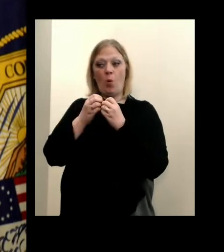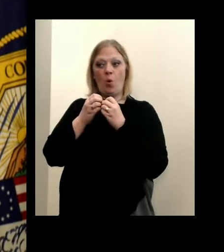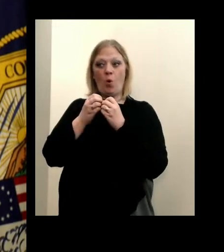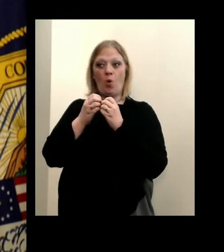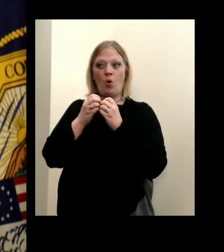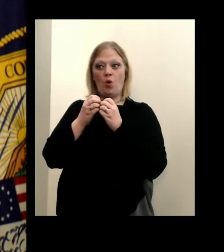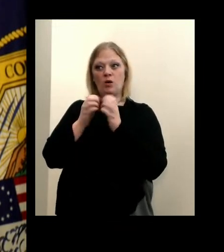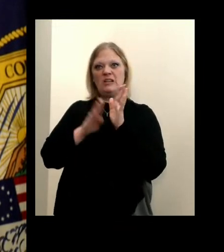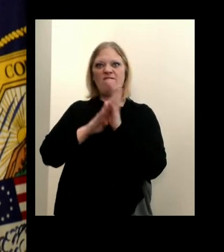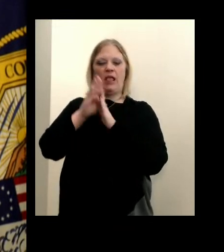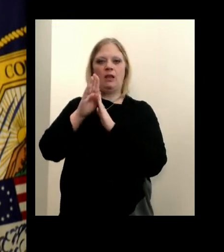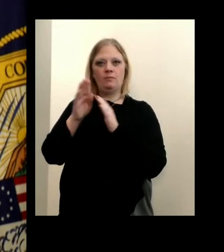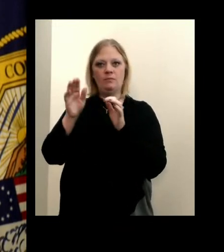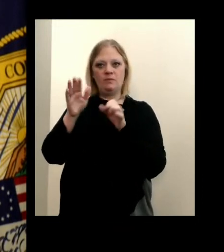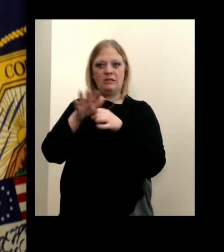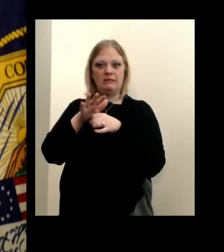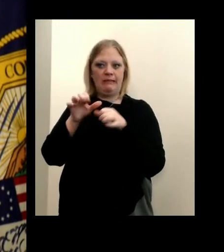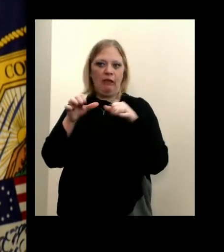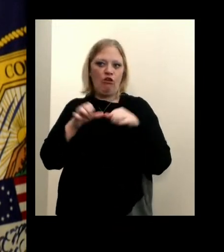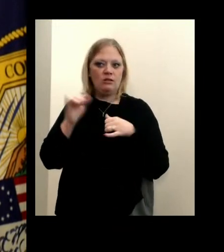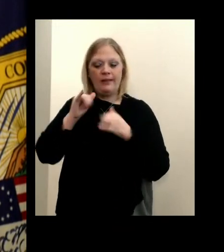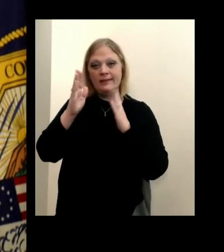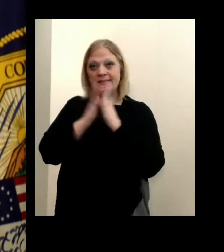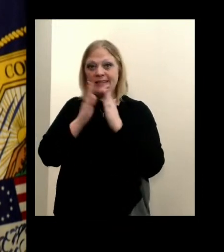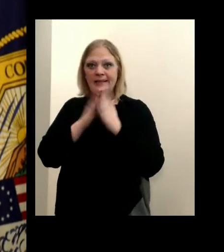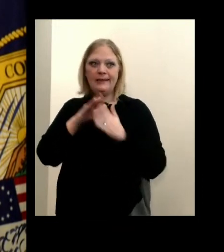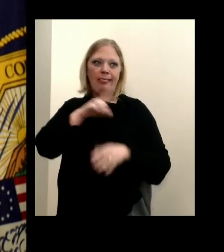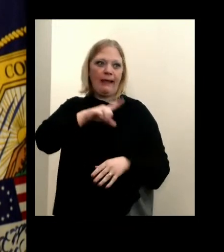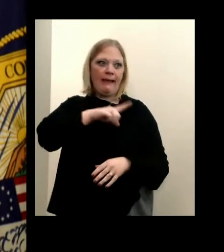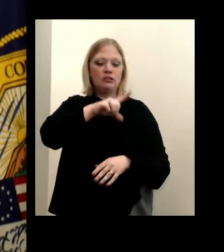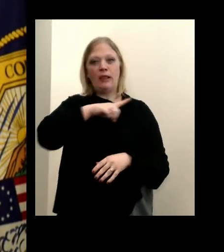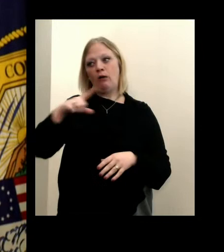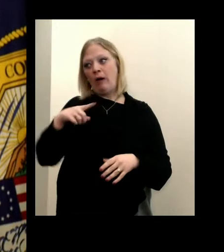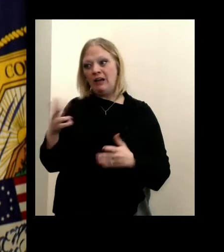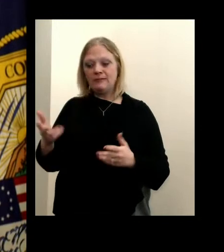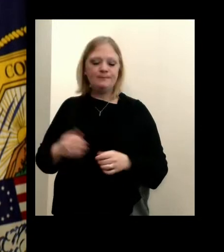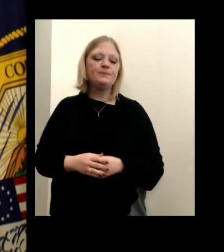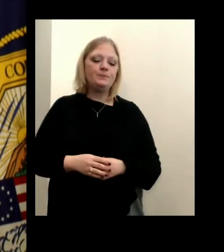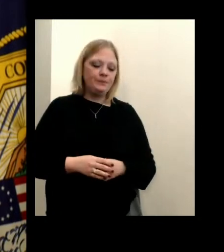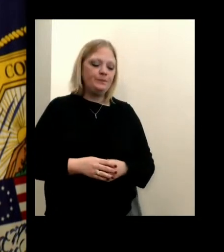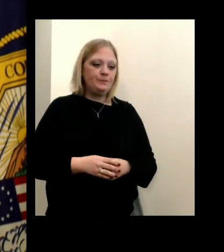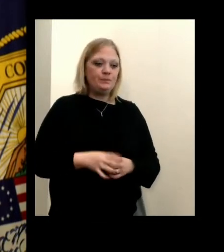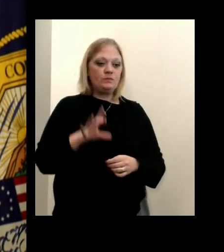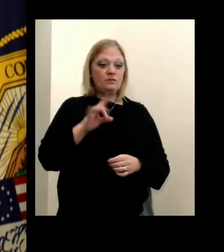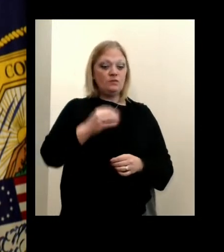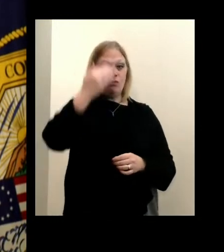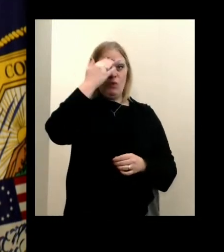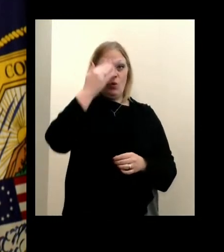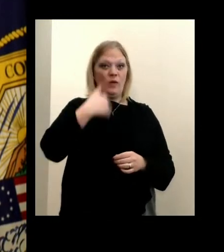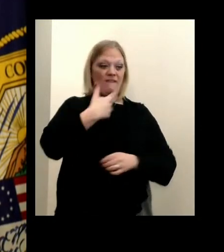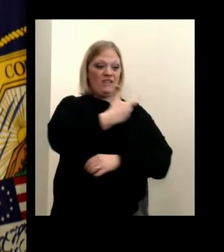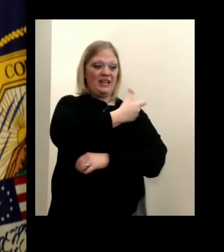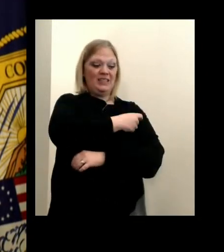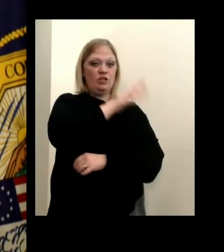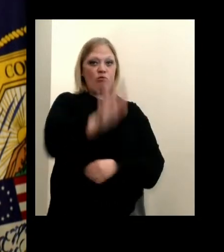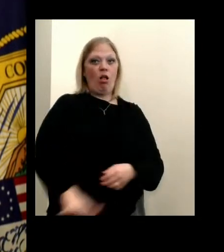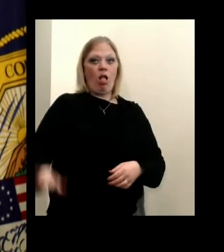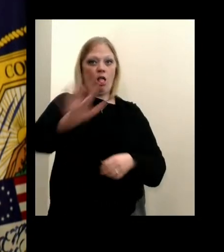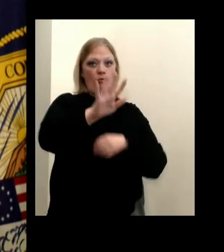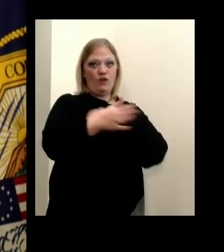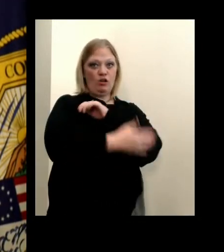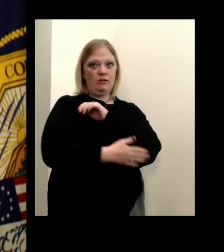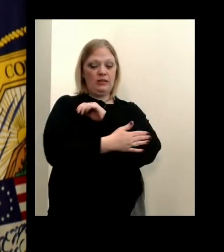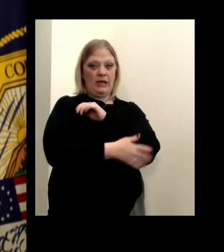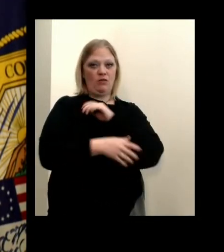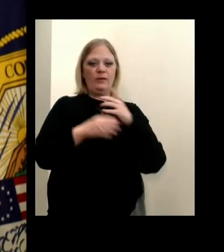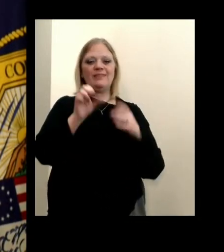the city or Lackawanna or Lancaster? Well, I do know that there are vaccination sites all across the county. There are, when you